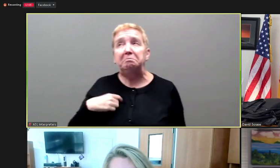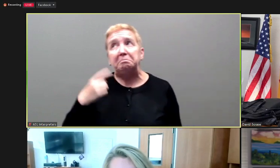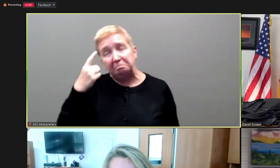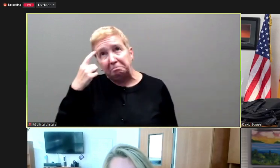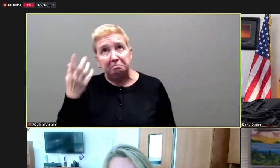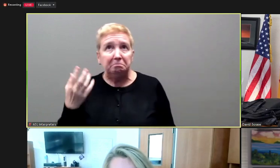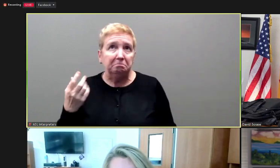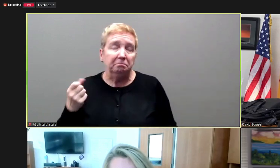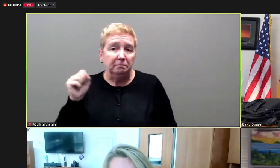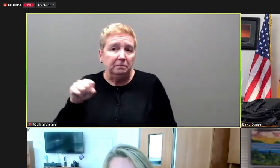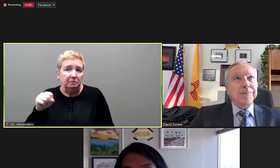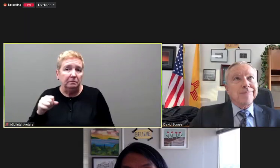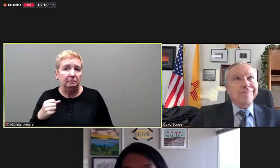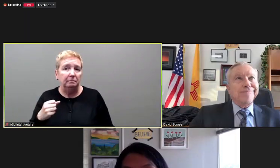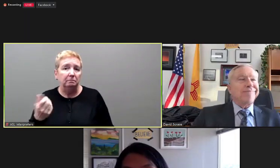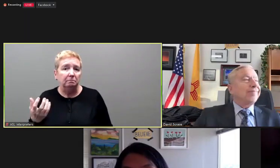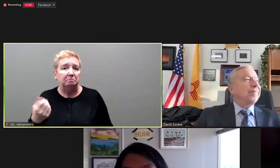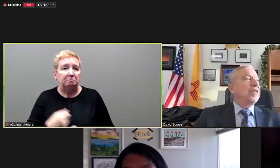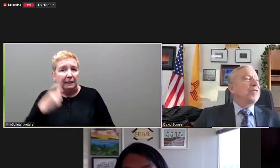targeted